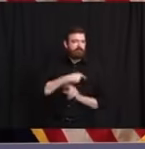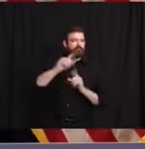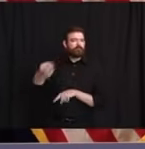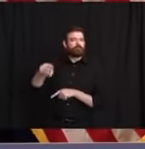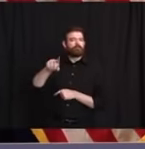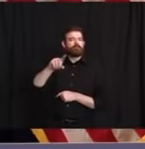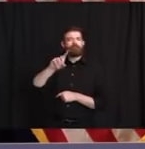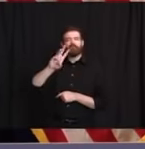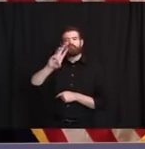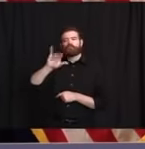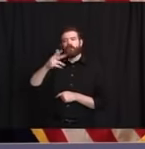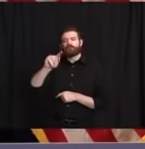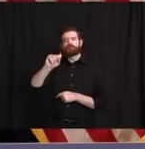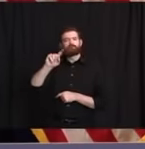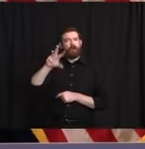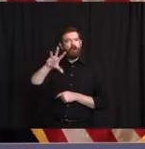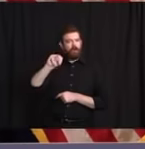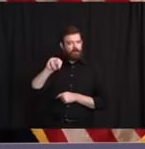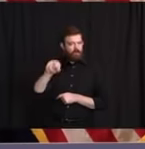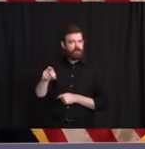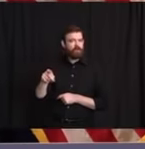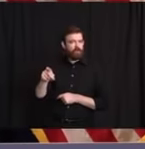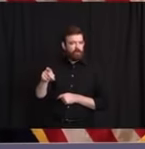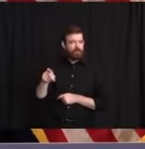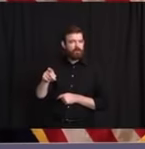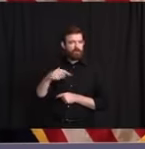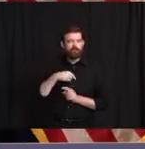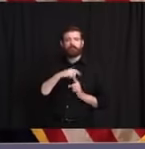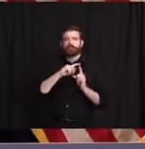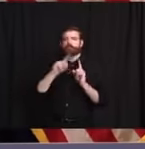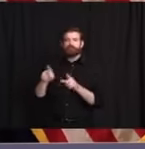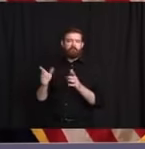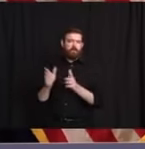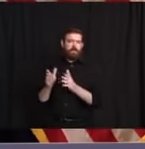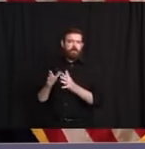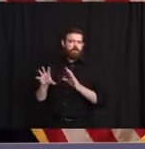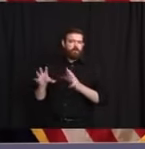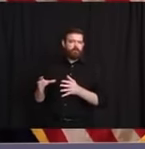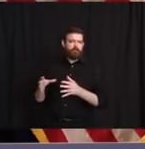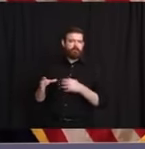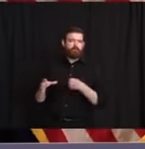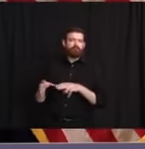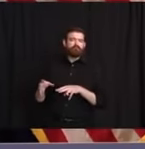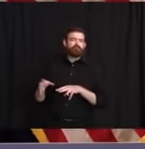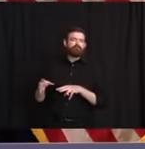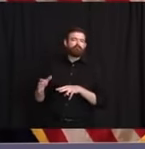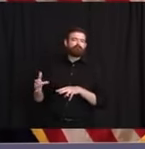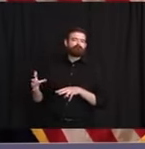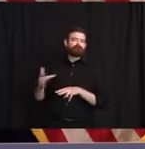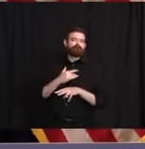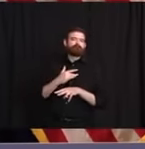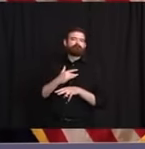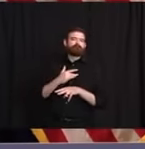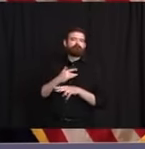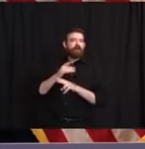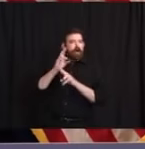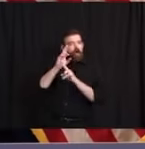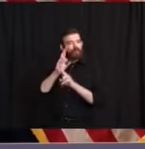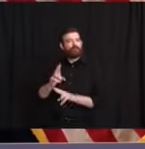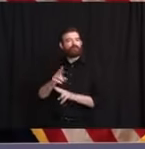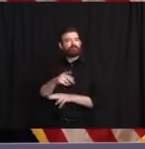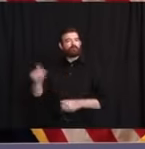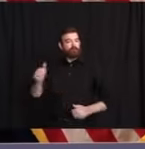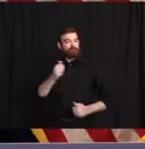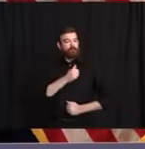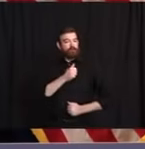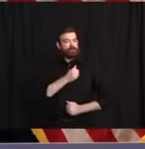normal. But as part of that, let's remember not only do we honor our veterans, particularly those who have given their life in service to our